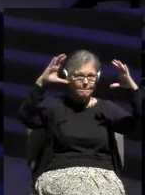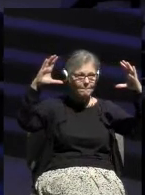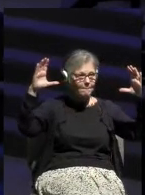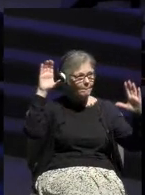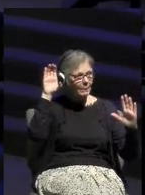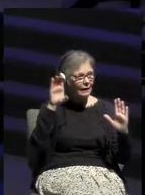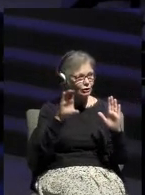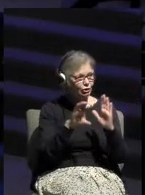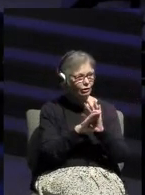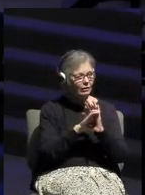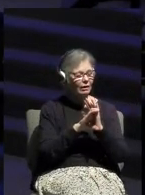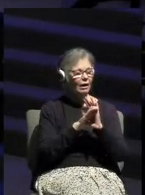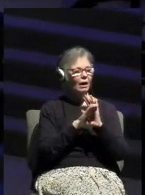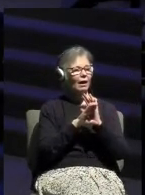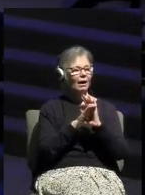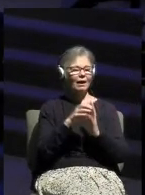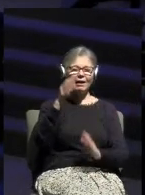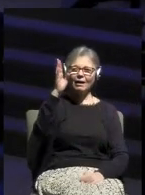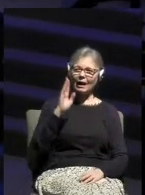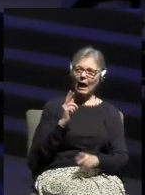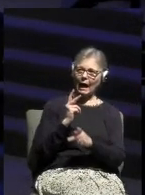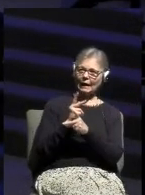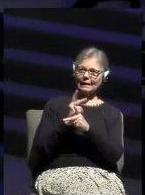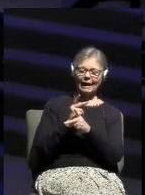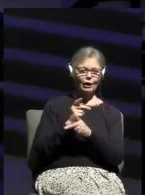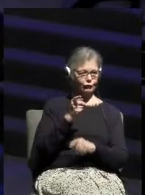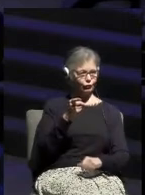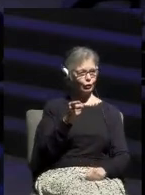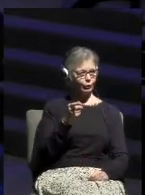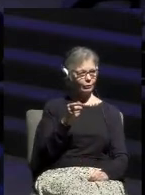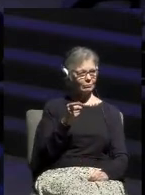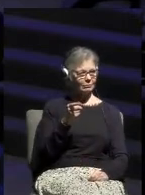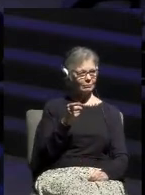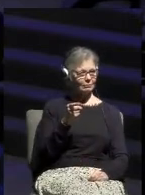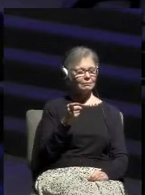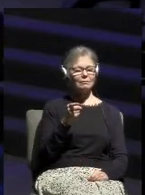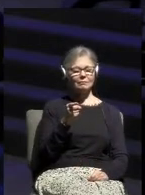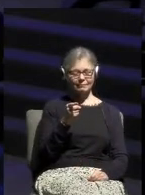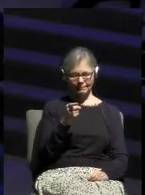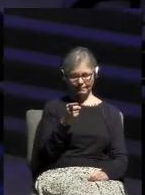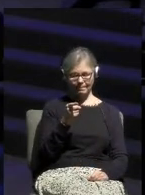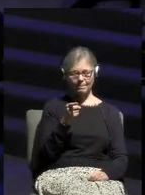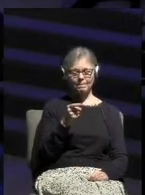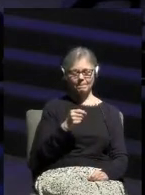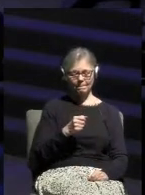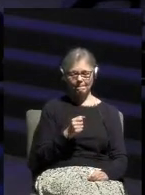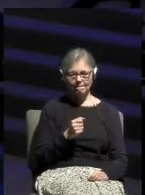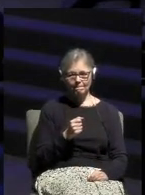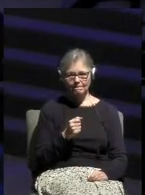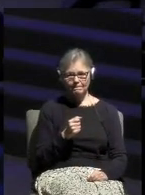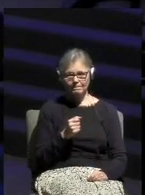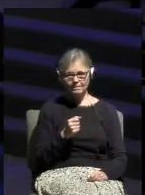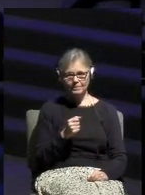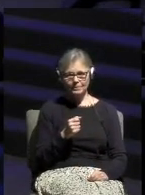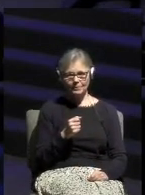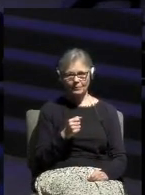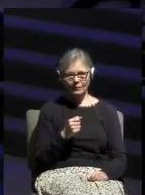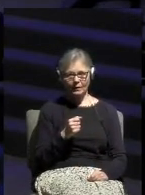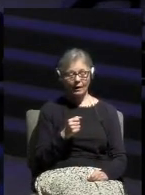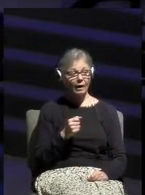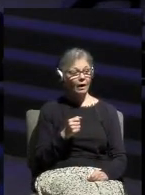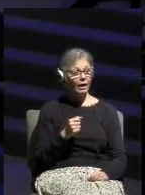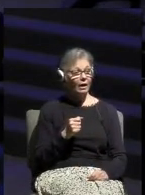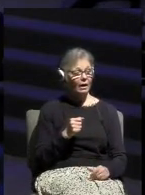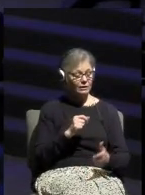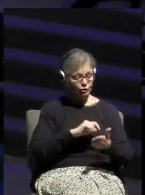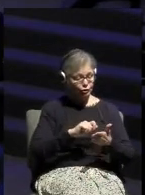show us that God cares about us. And so he changes gears a little bit and says,